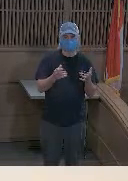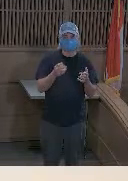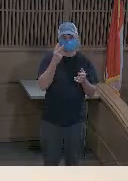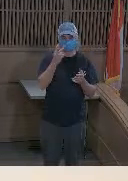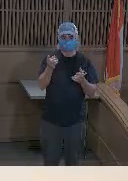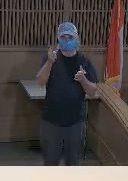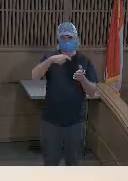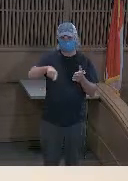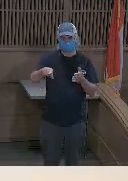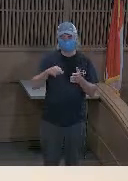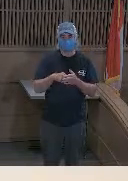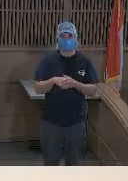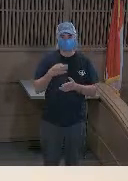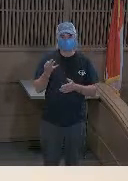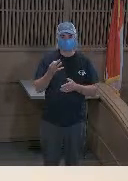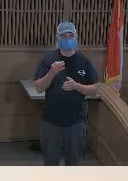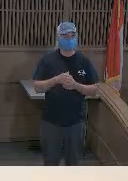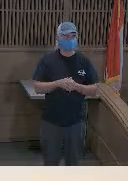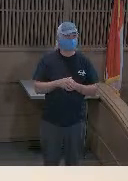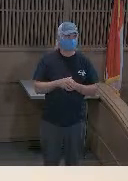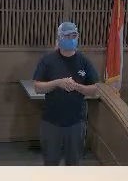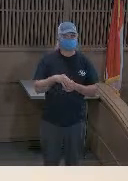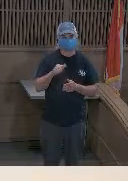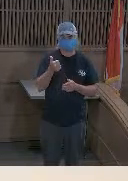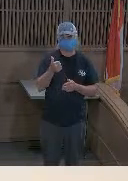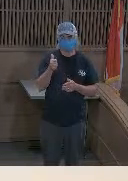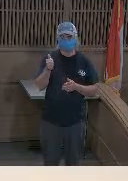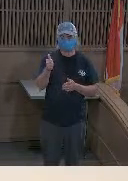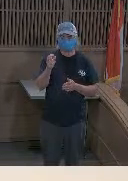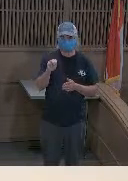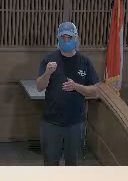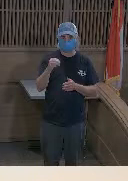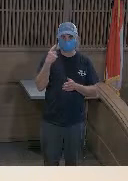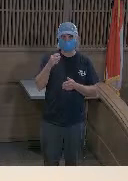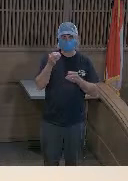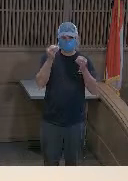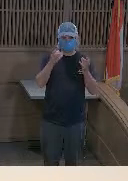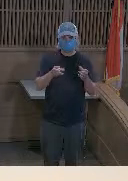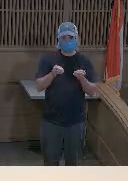see you again next week here at 10 a.m. for